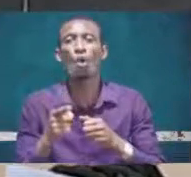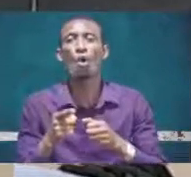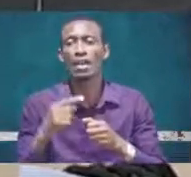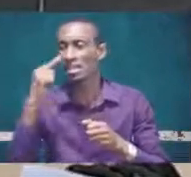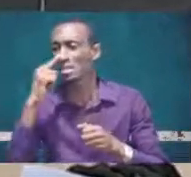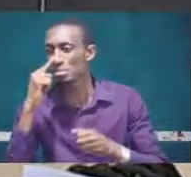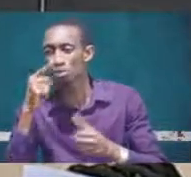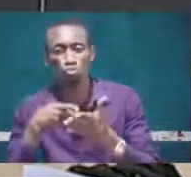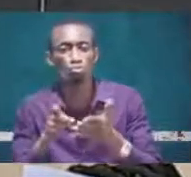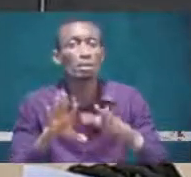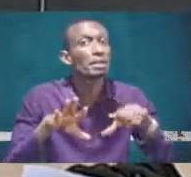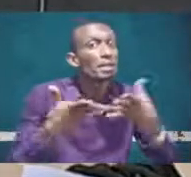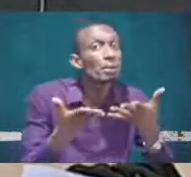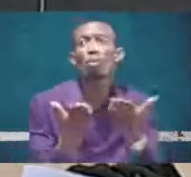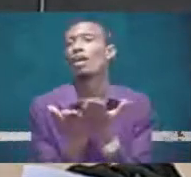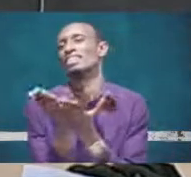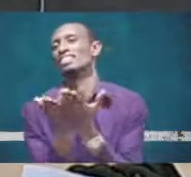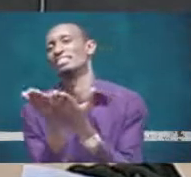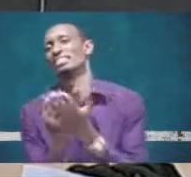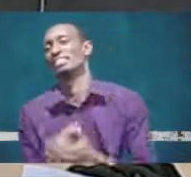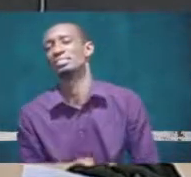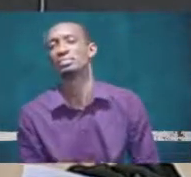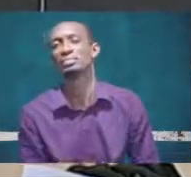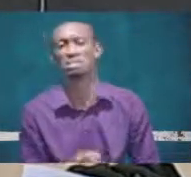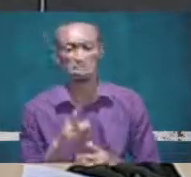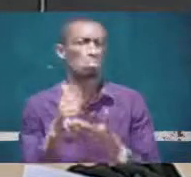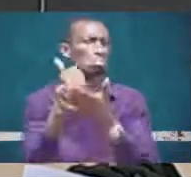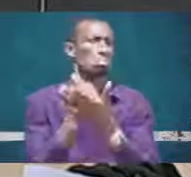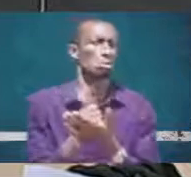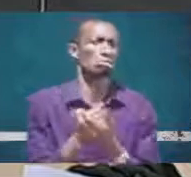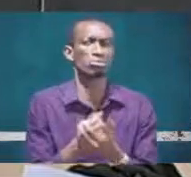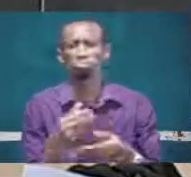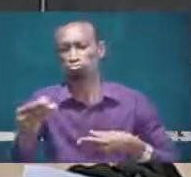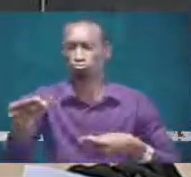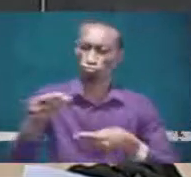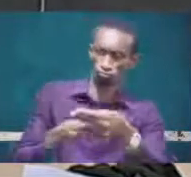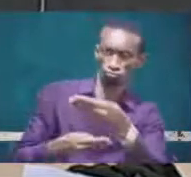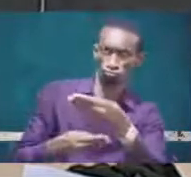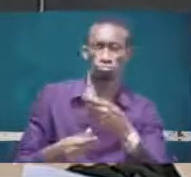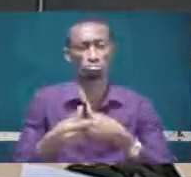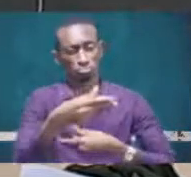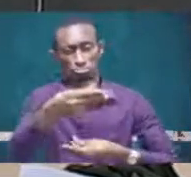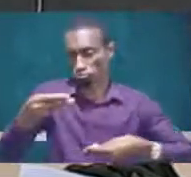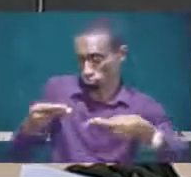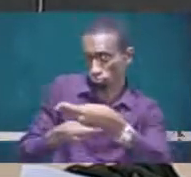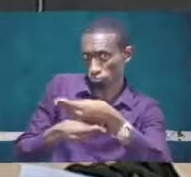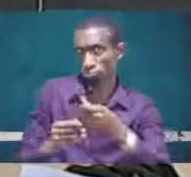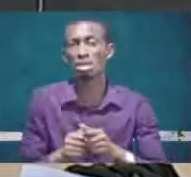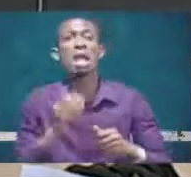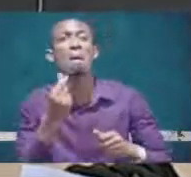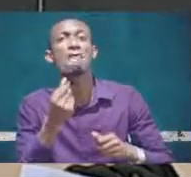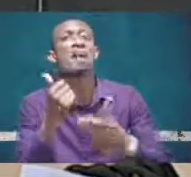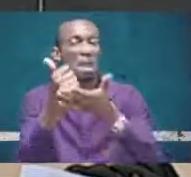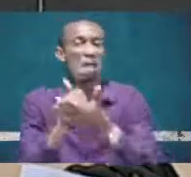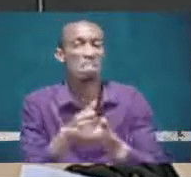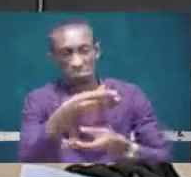want. You're able to obtain commodities that you want. It facilitates in transactions. Money facilitates